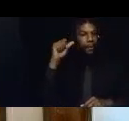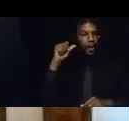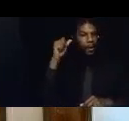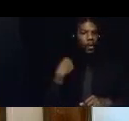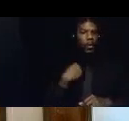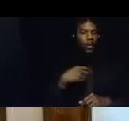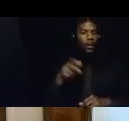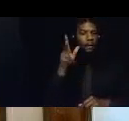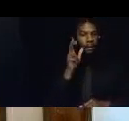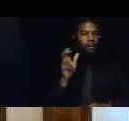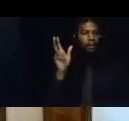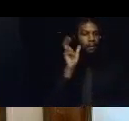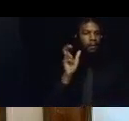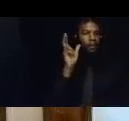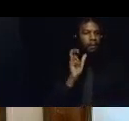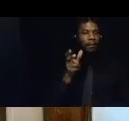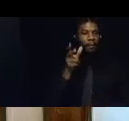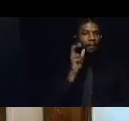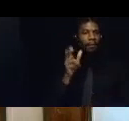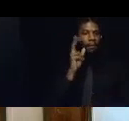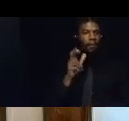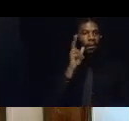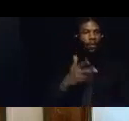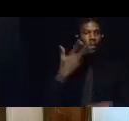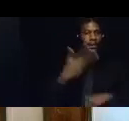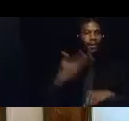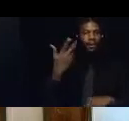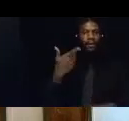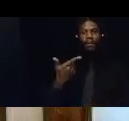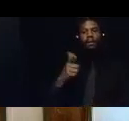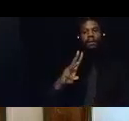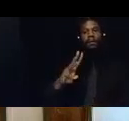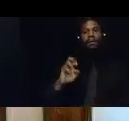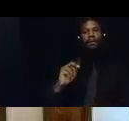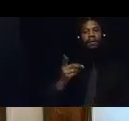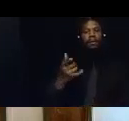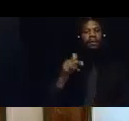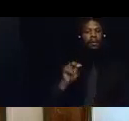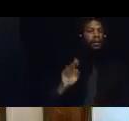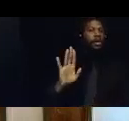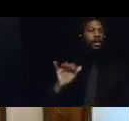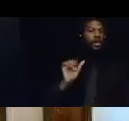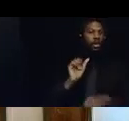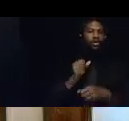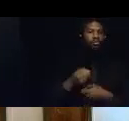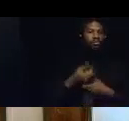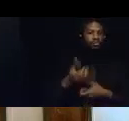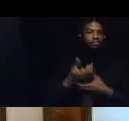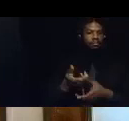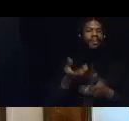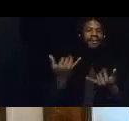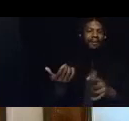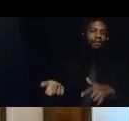work, to Gwendolyn's work rather, we have an opportunity to hear